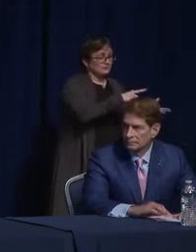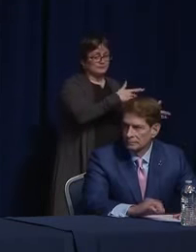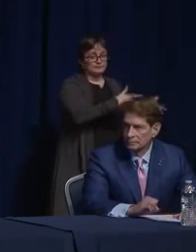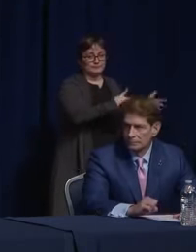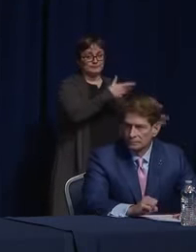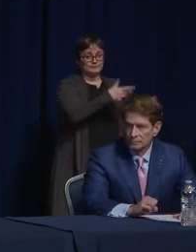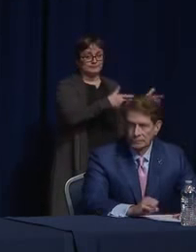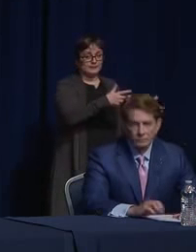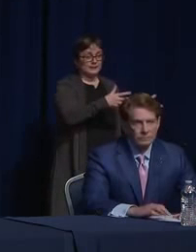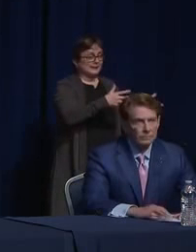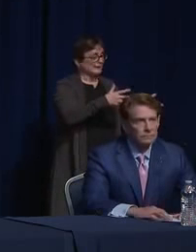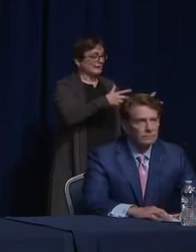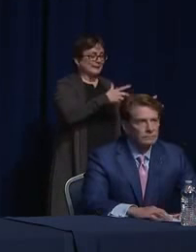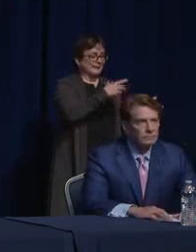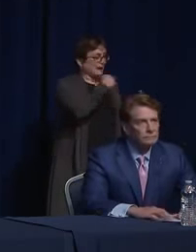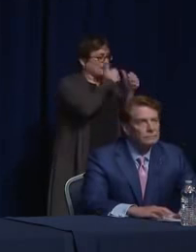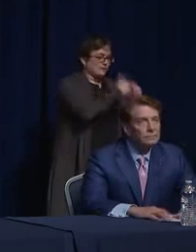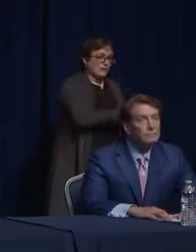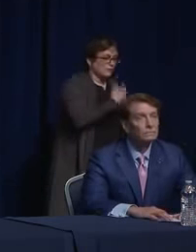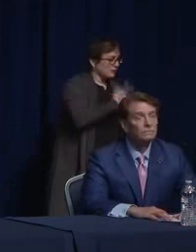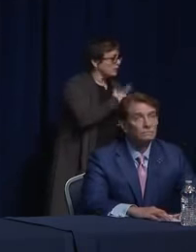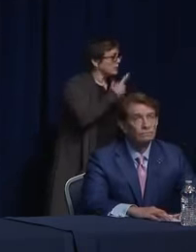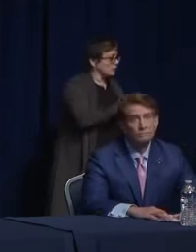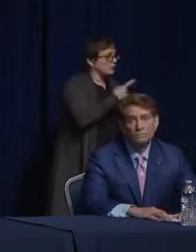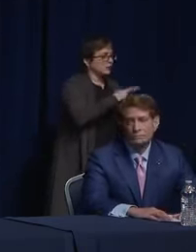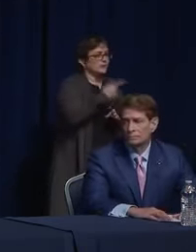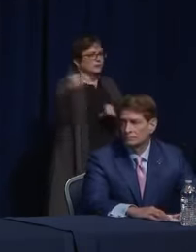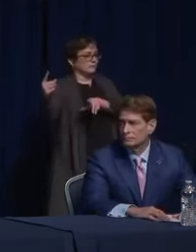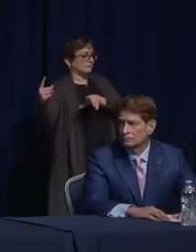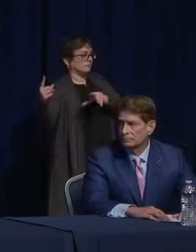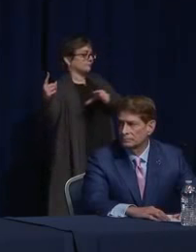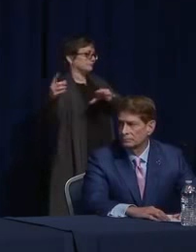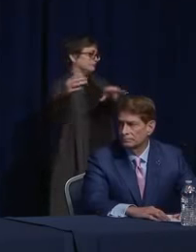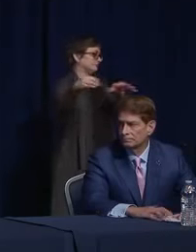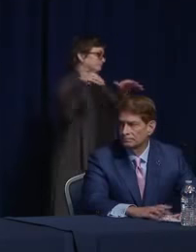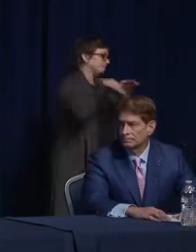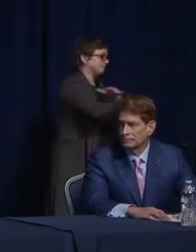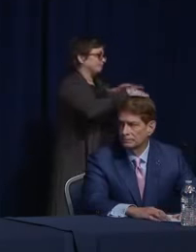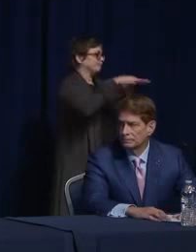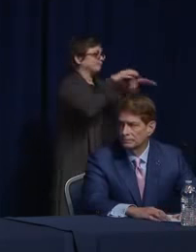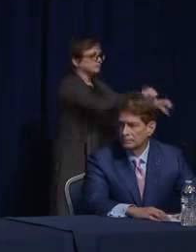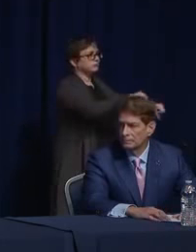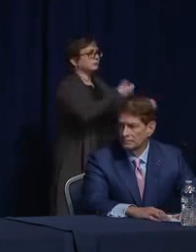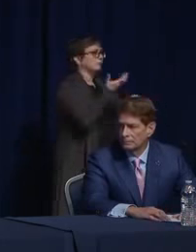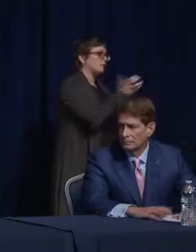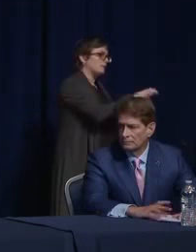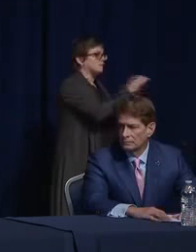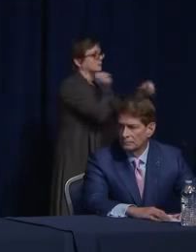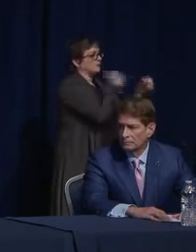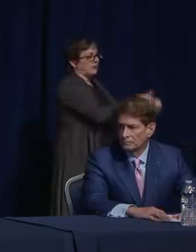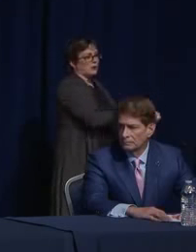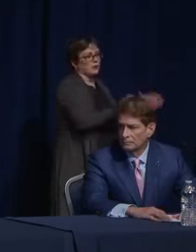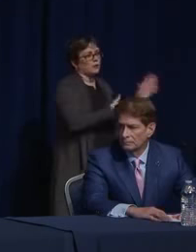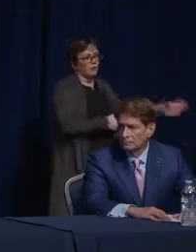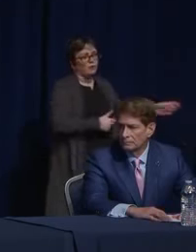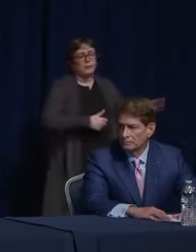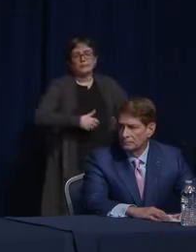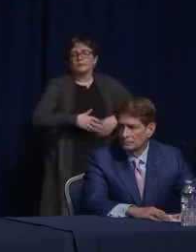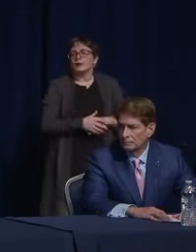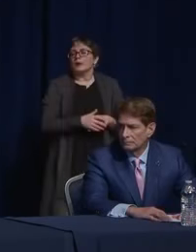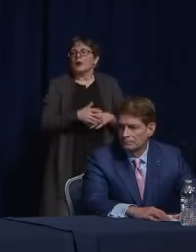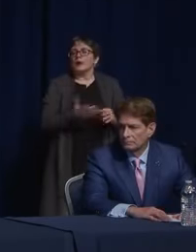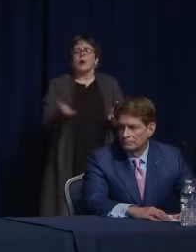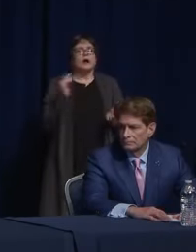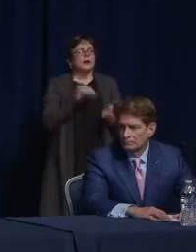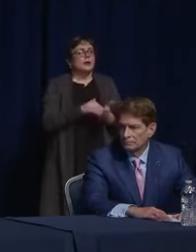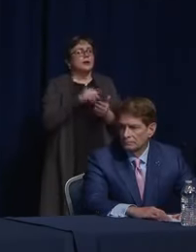actions don't sync up as nicely as we would like or we would hope. Again, I say this unequivocally. If